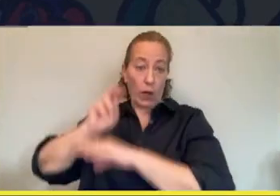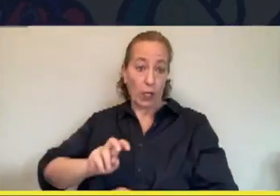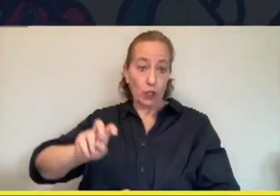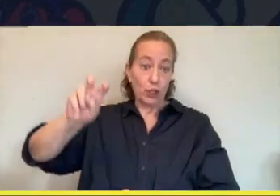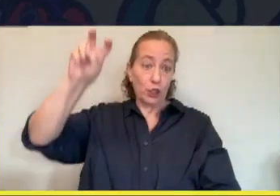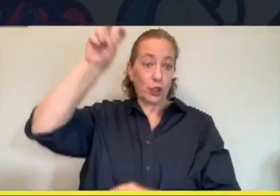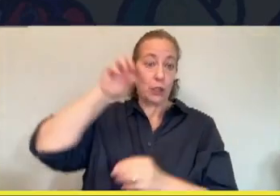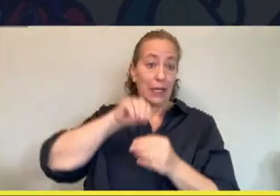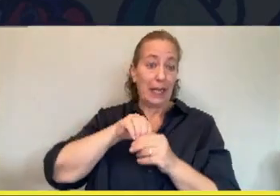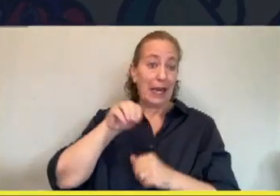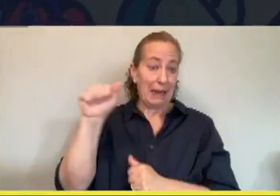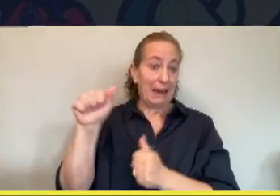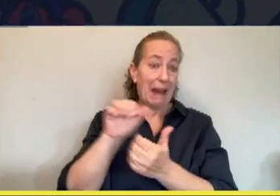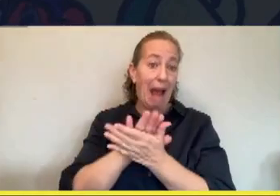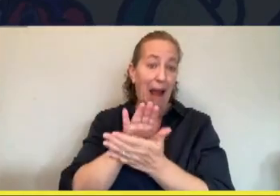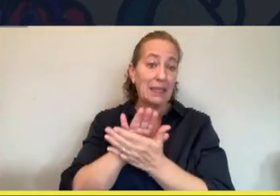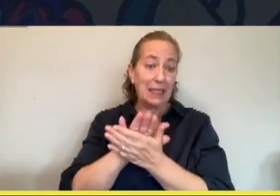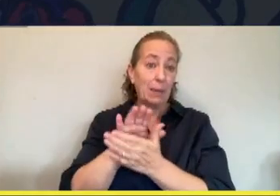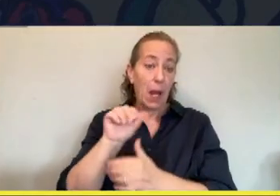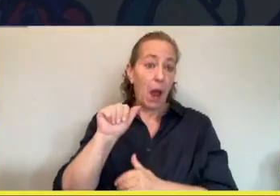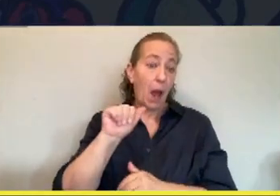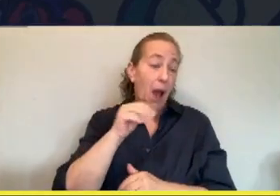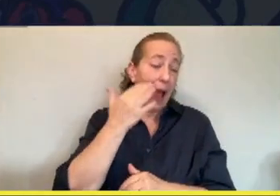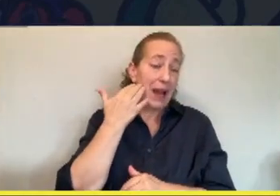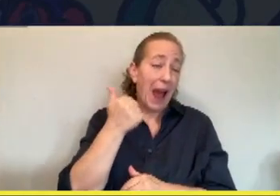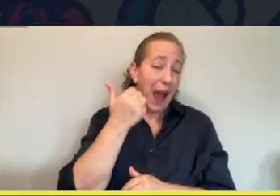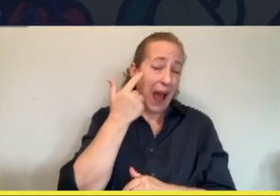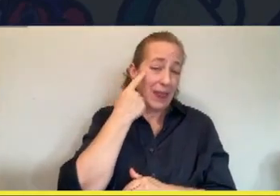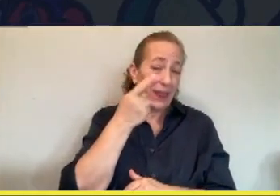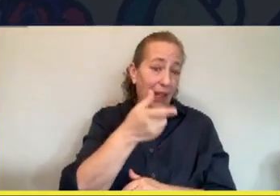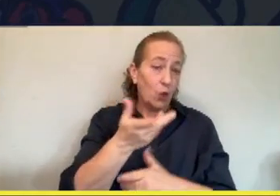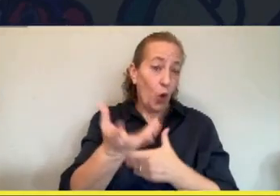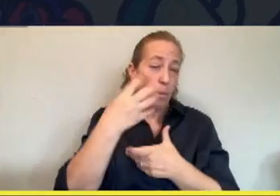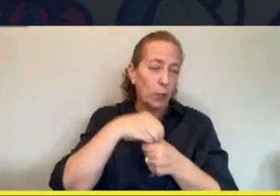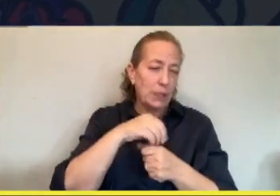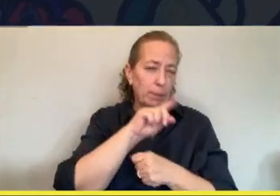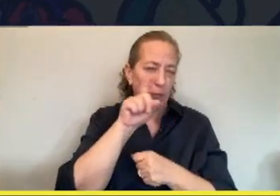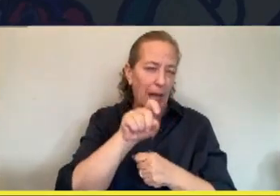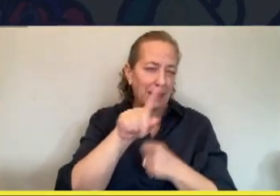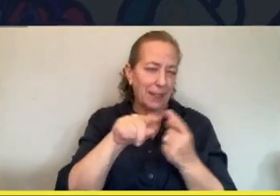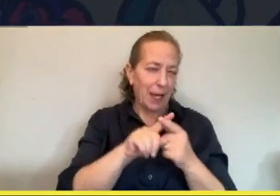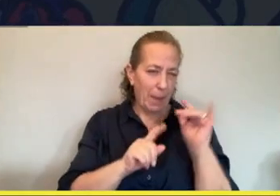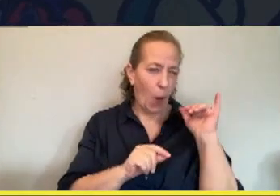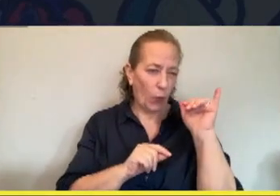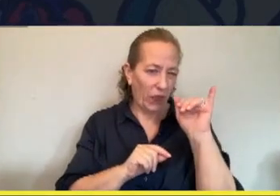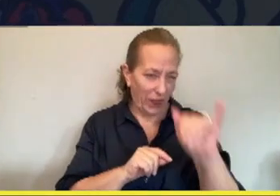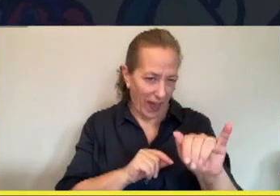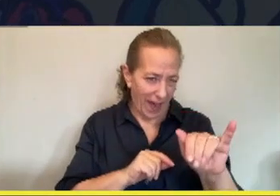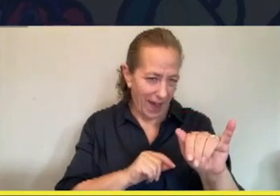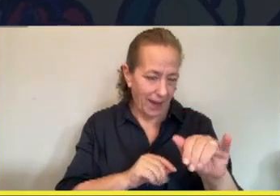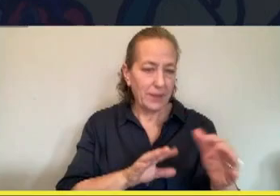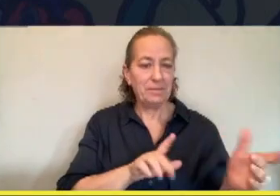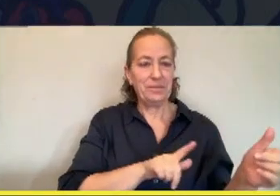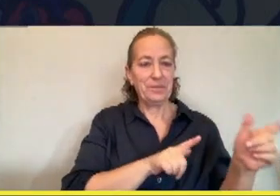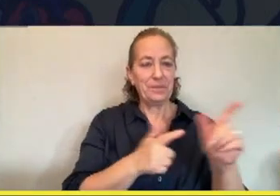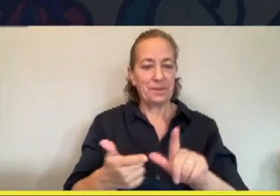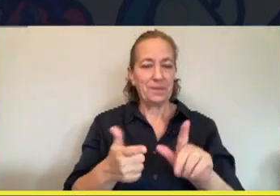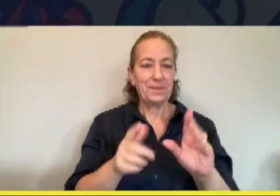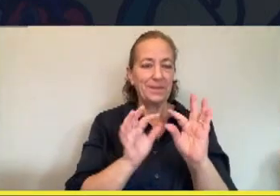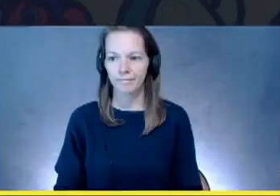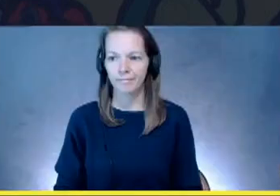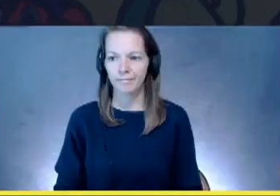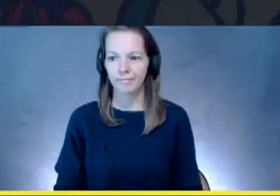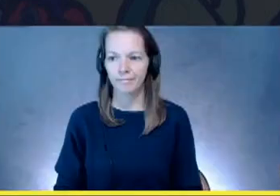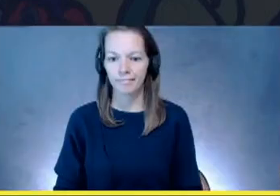academia, which I think your participant is asking about. Thank you. And I'm just gonna assume